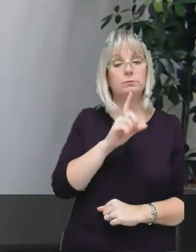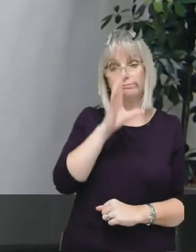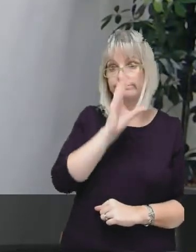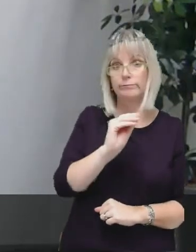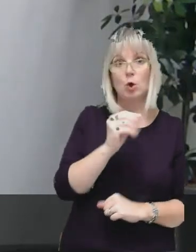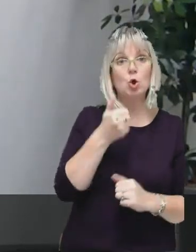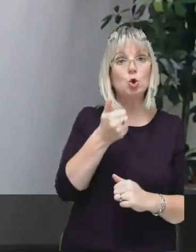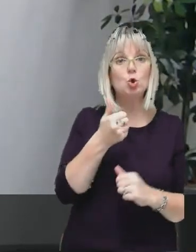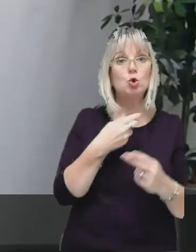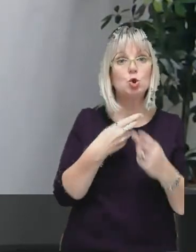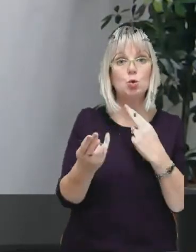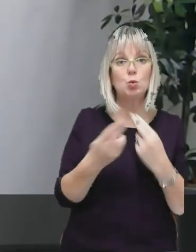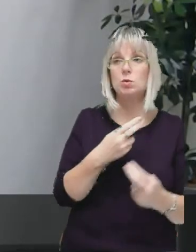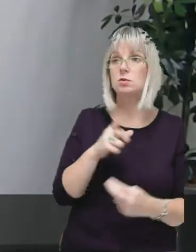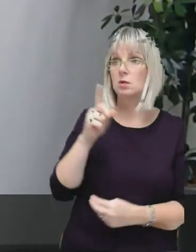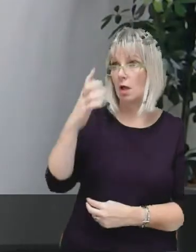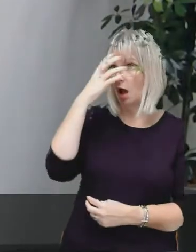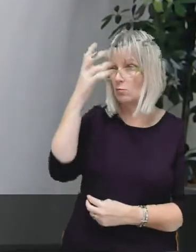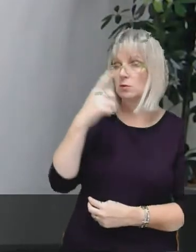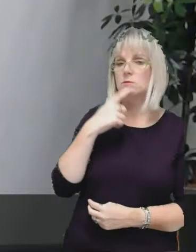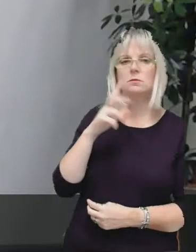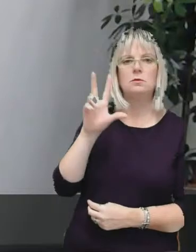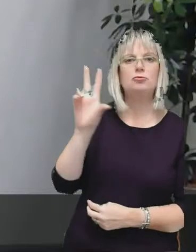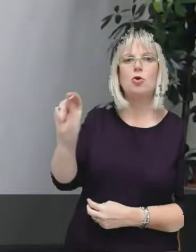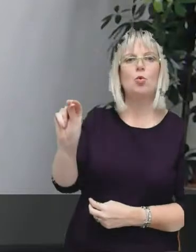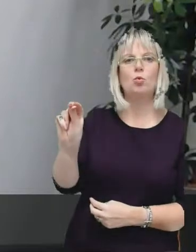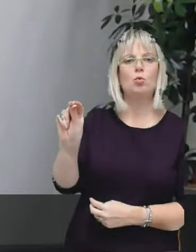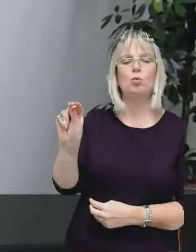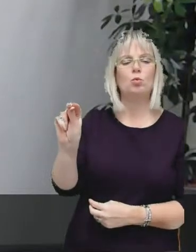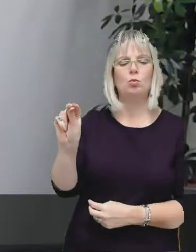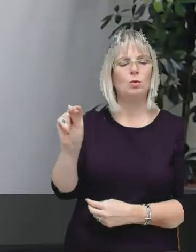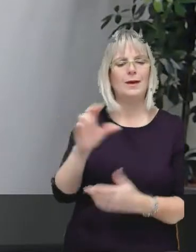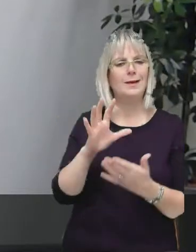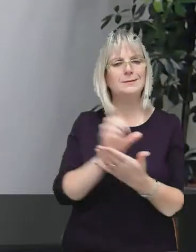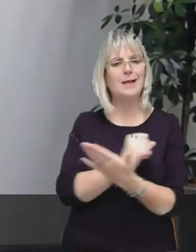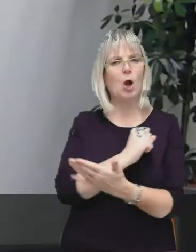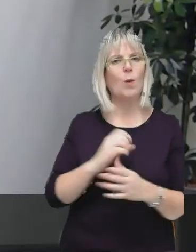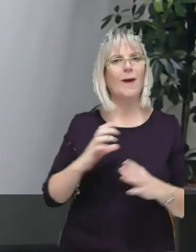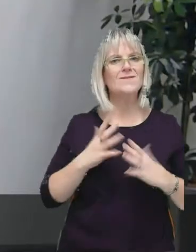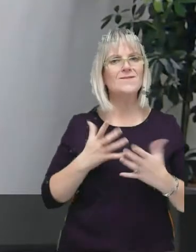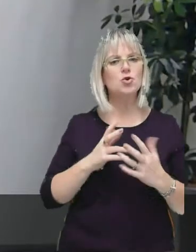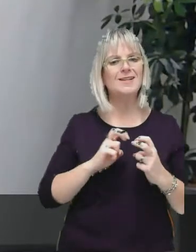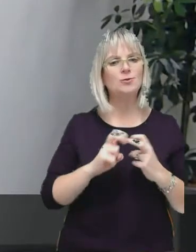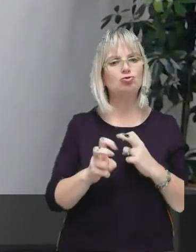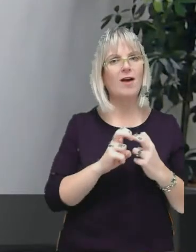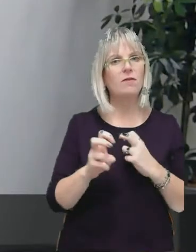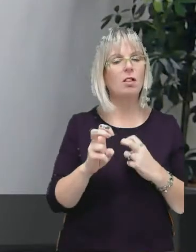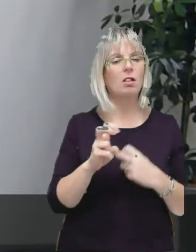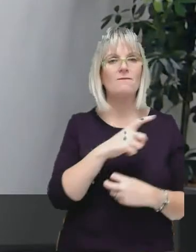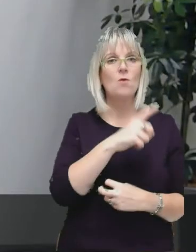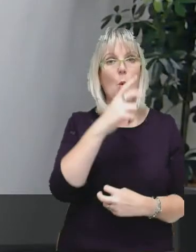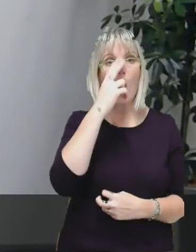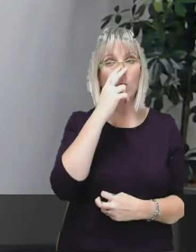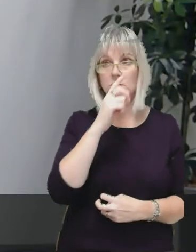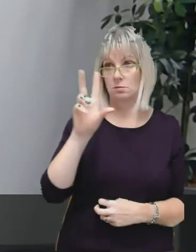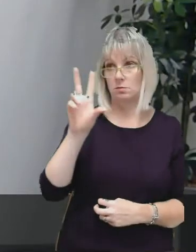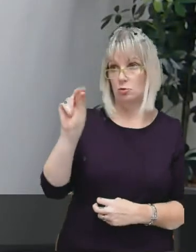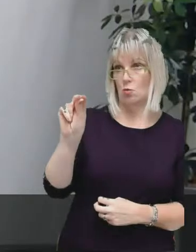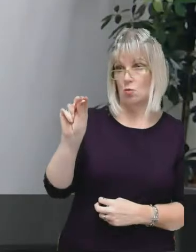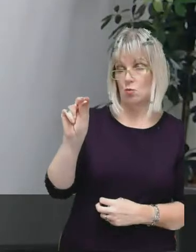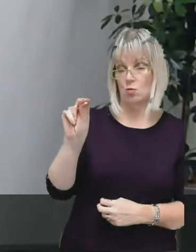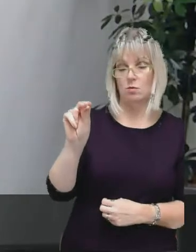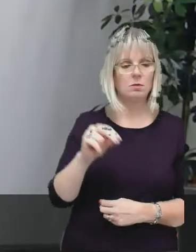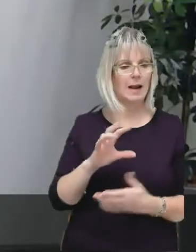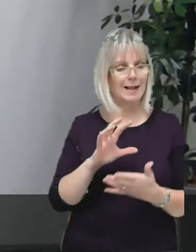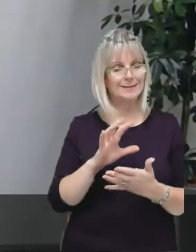away free travel from older Londoners. I've said no to the government. You will not take away free travel from our